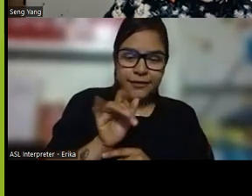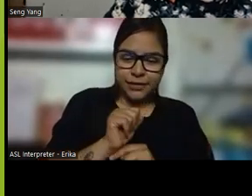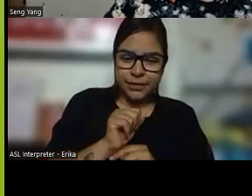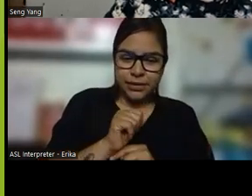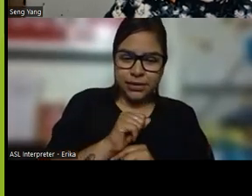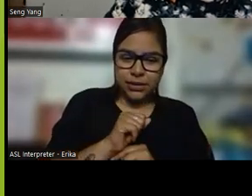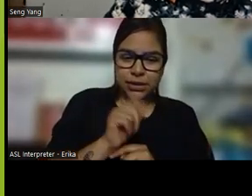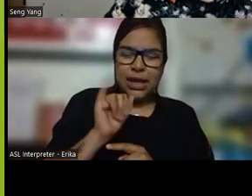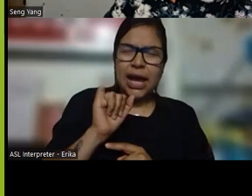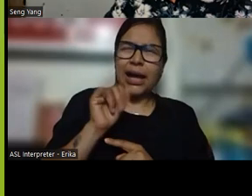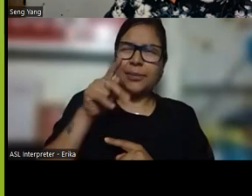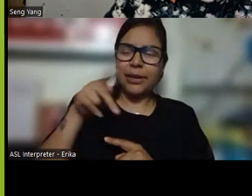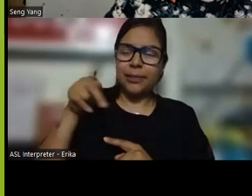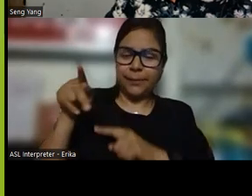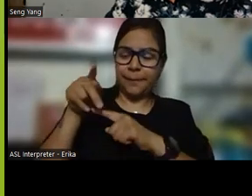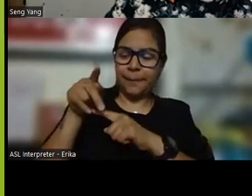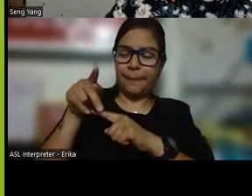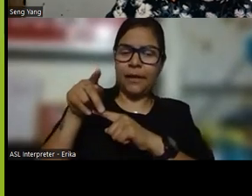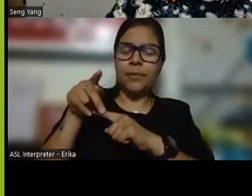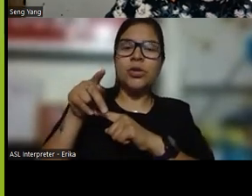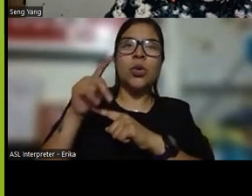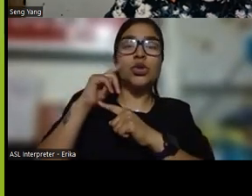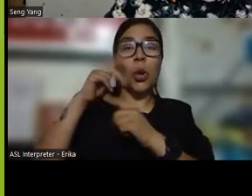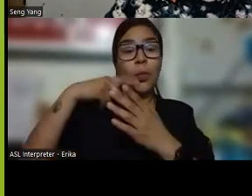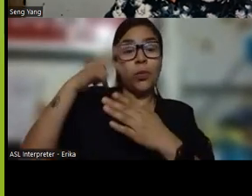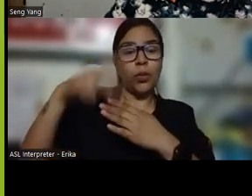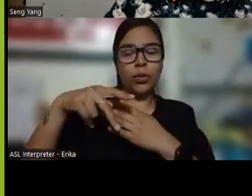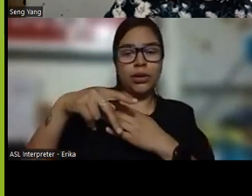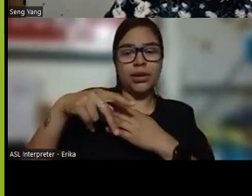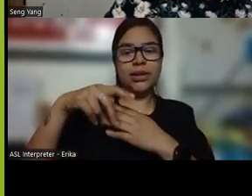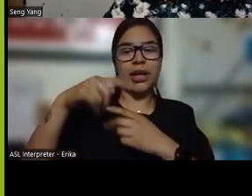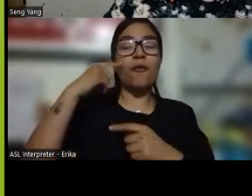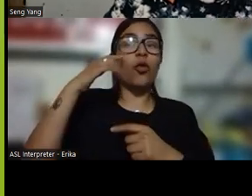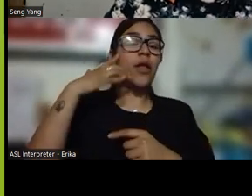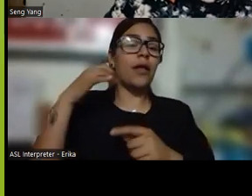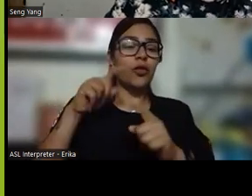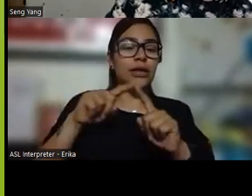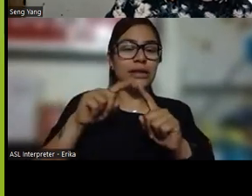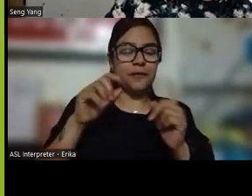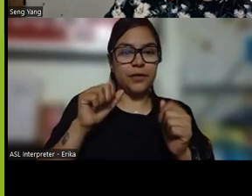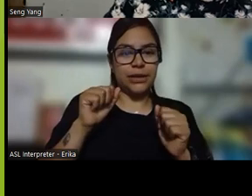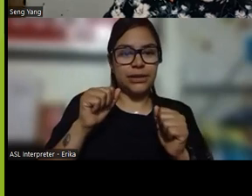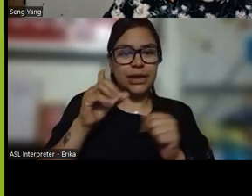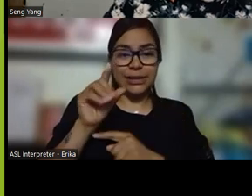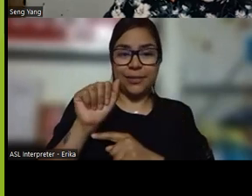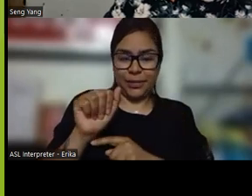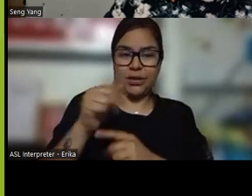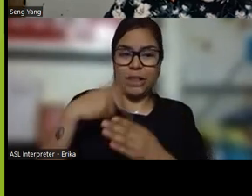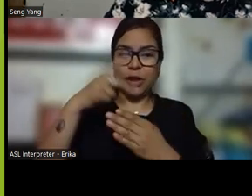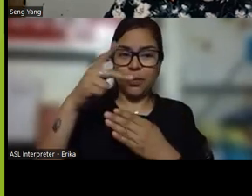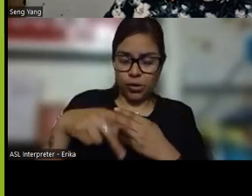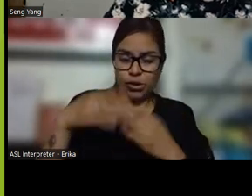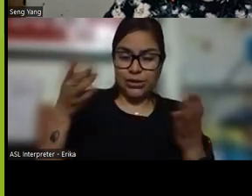an implementation pilot program, which is for the California Reducing Disability Project. It was